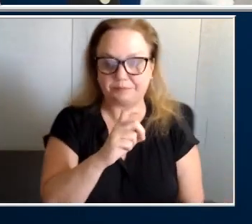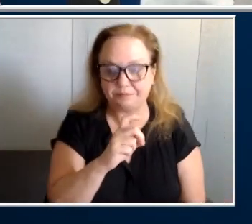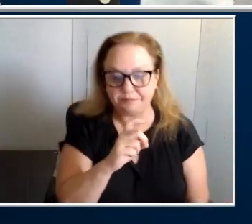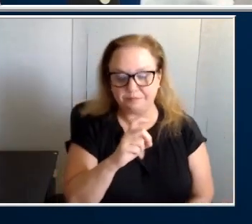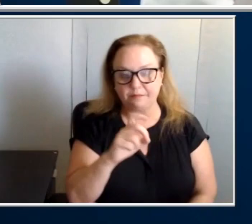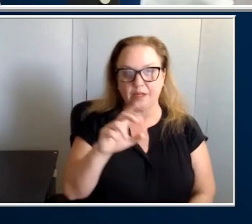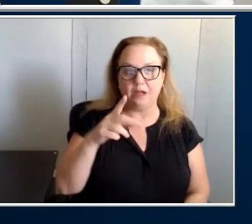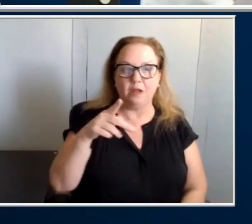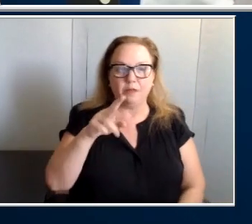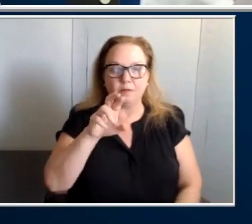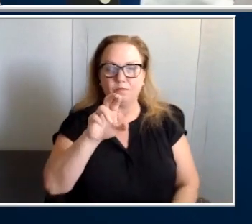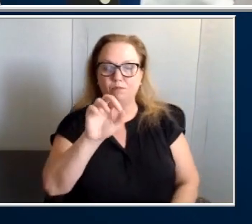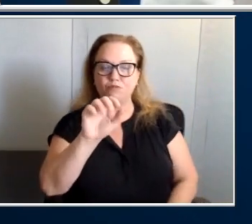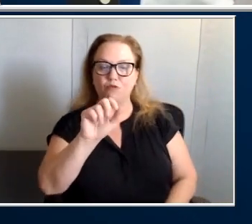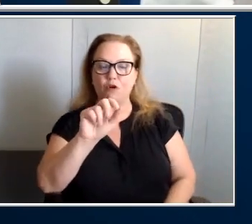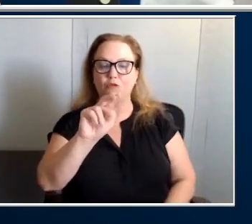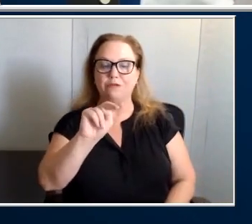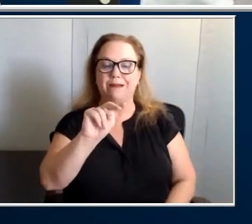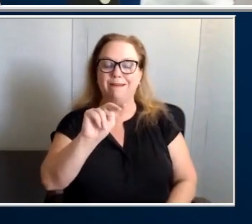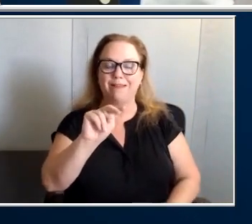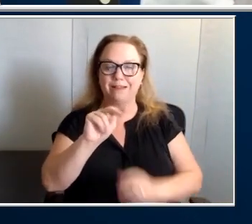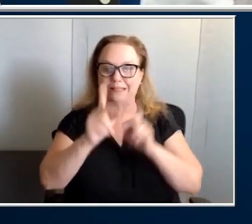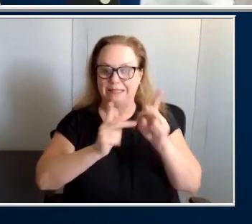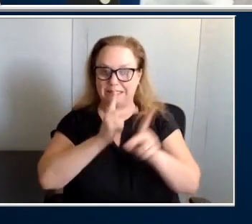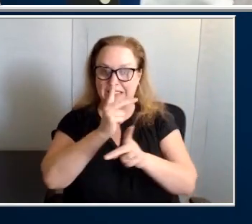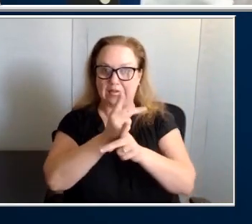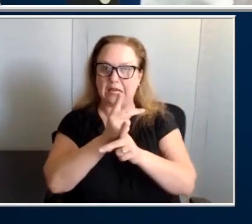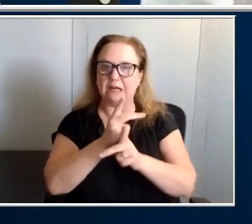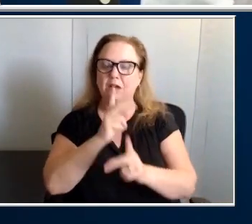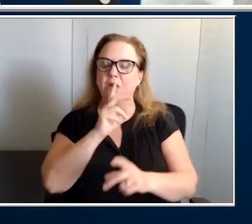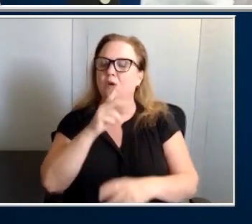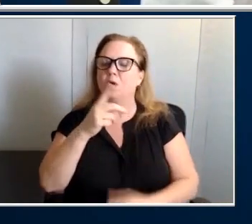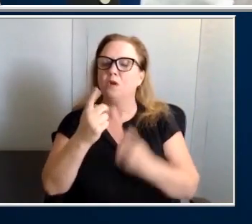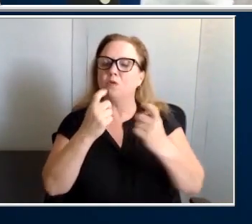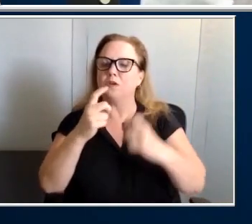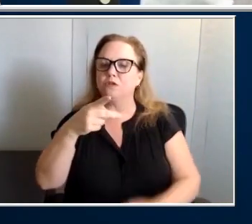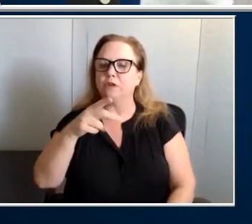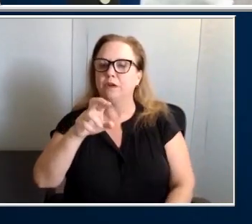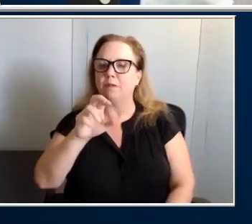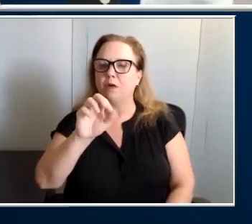side, tell us what kind of questions you're getting about proton therapy.